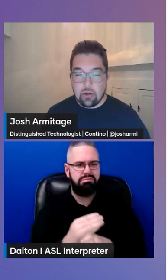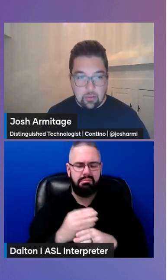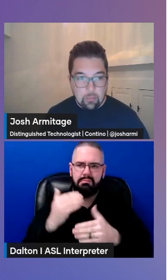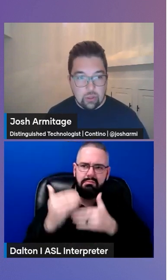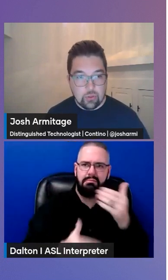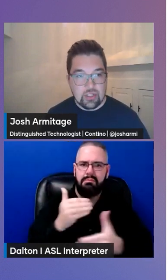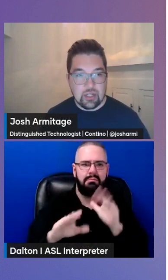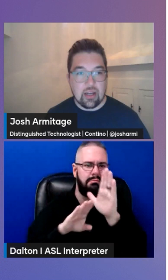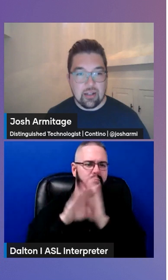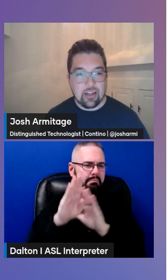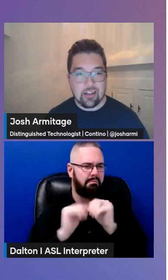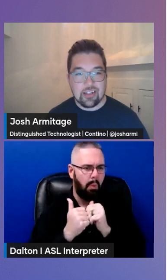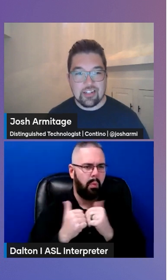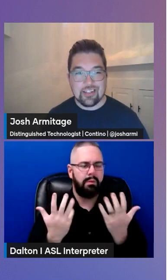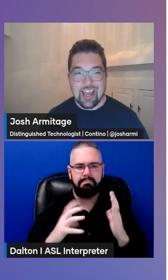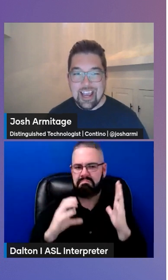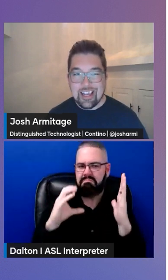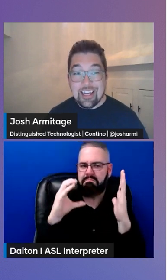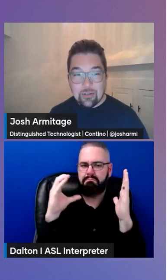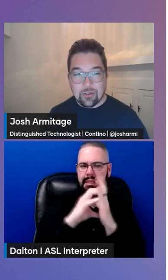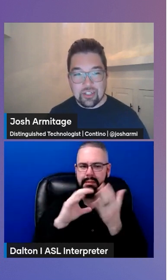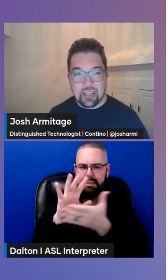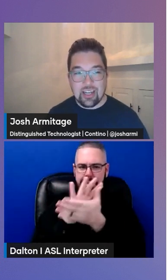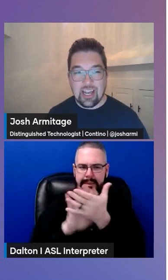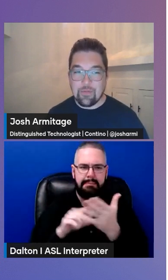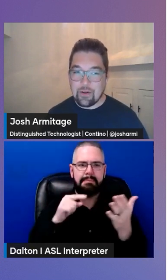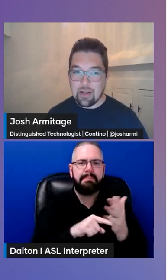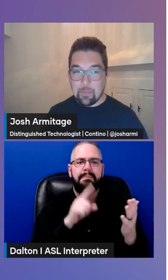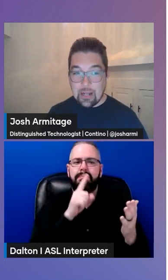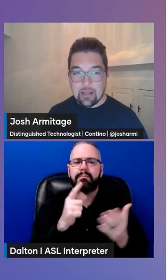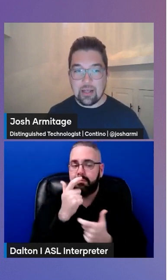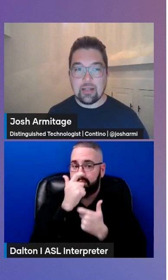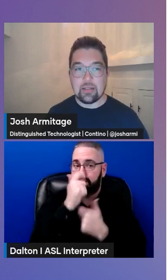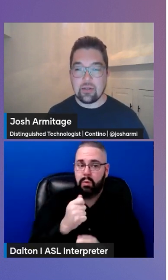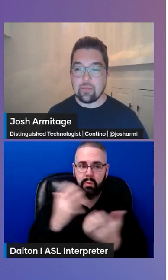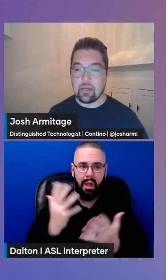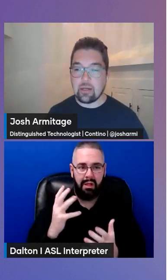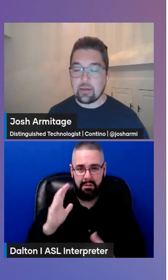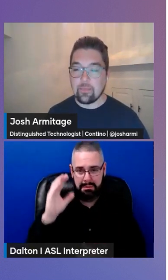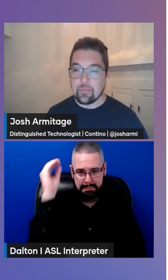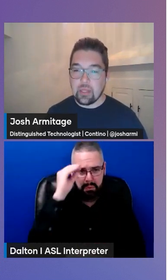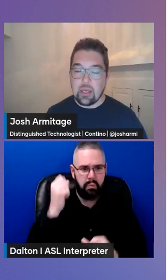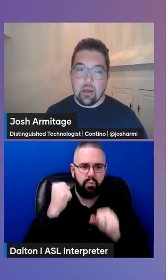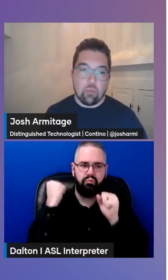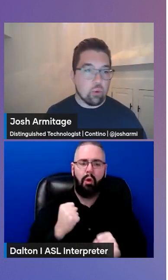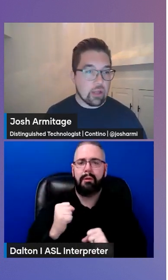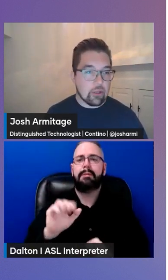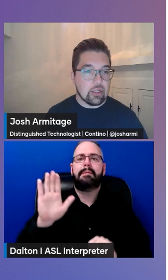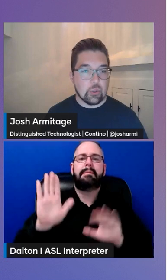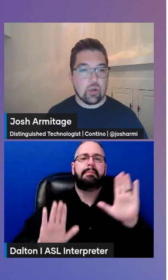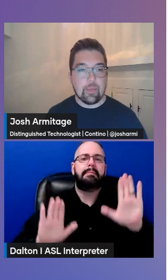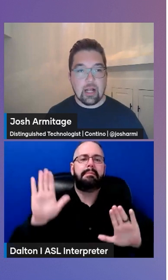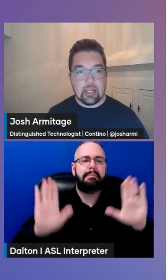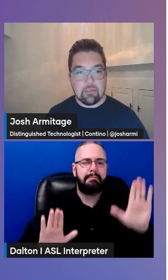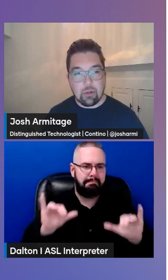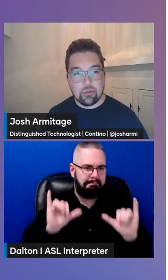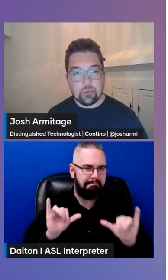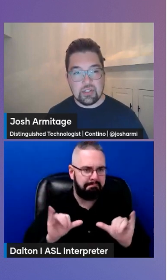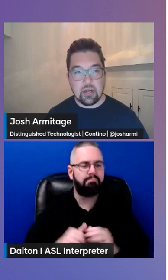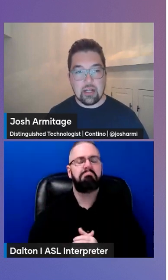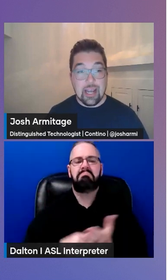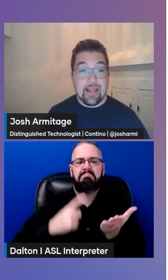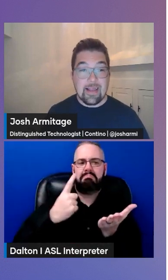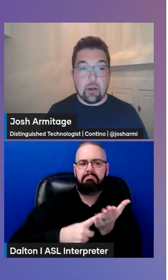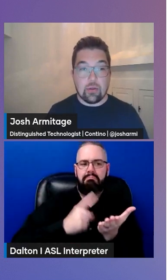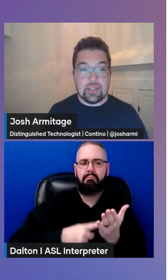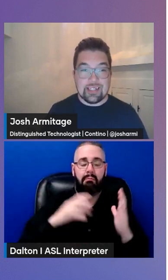So, module design. This is an interesting and very opinionated topic. What I'm going to talk about is module